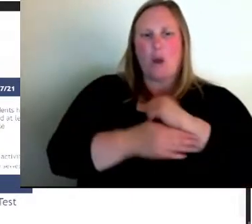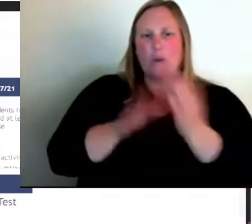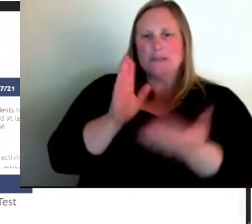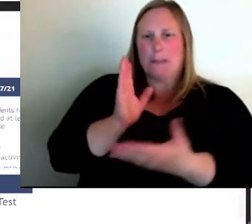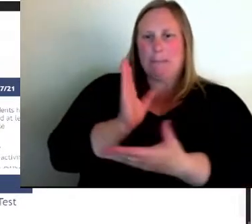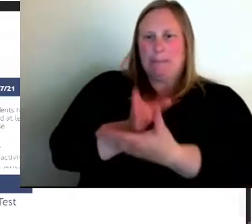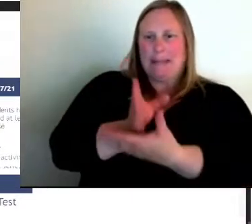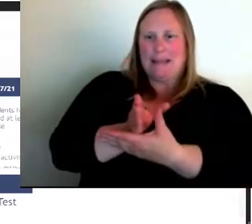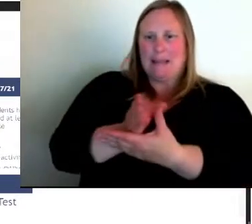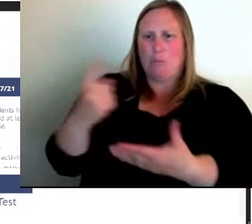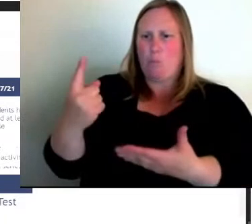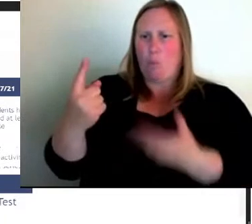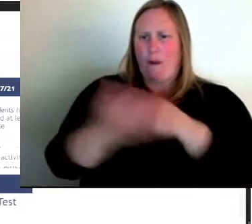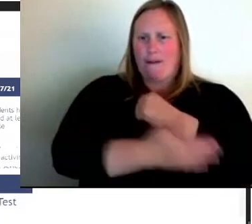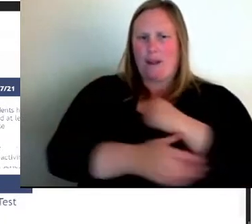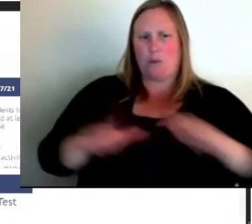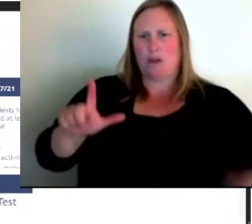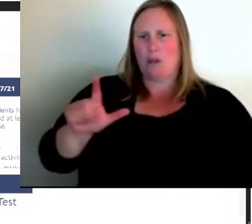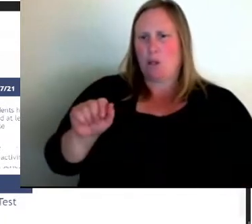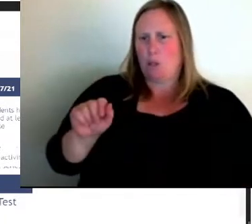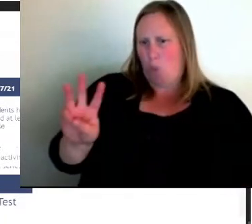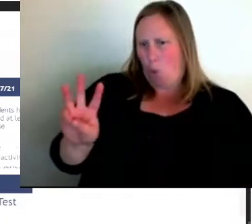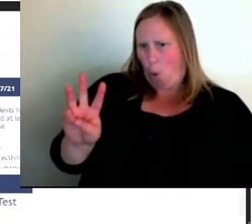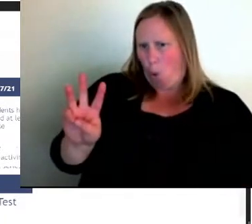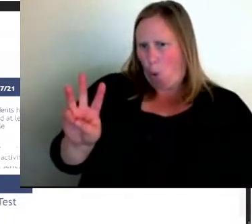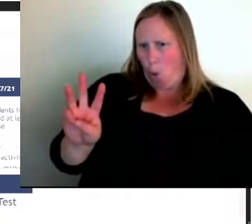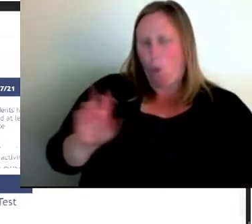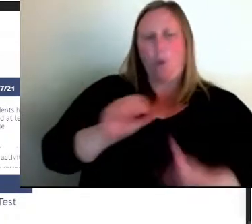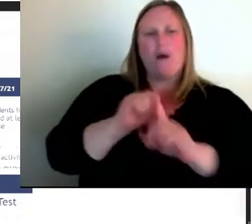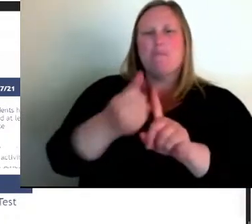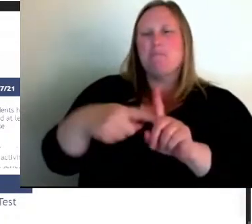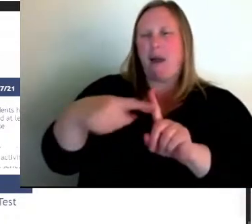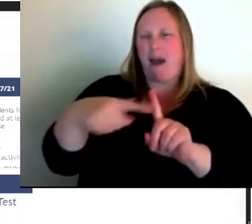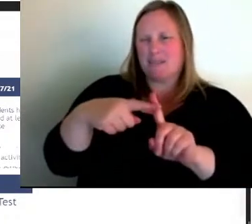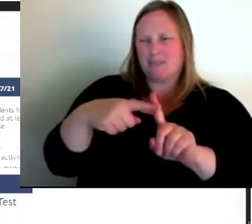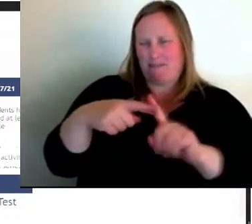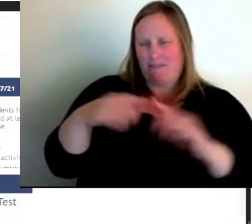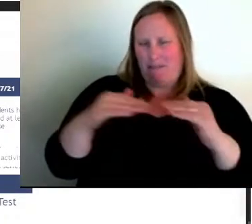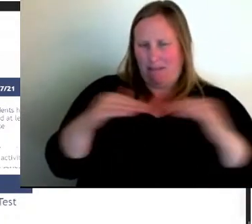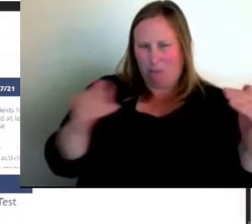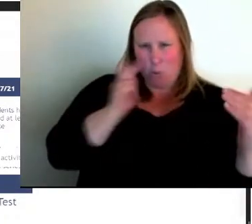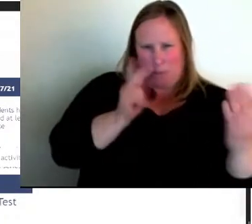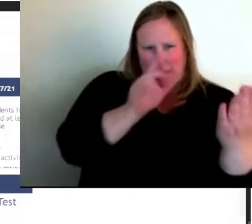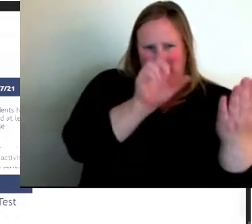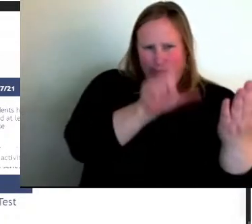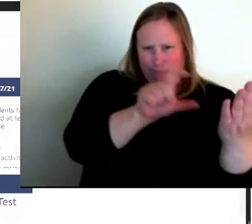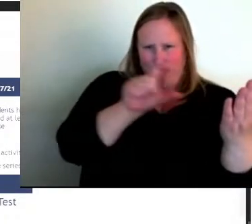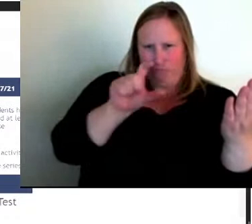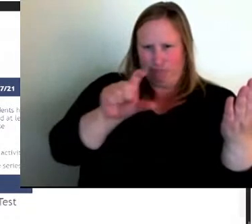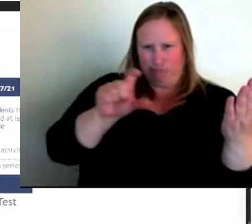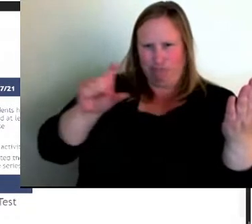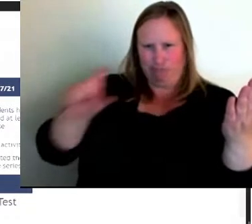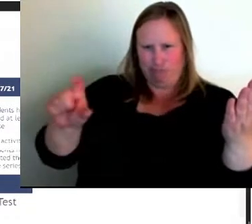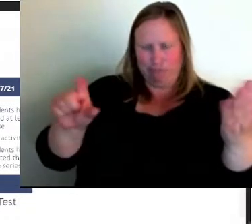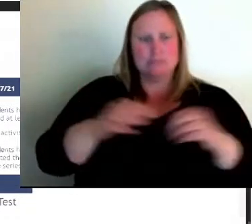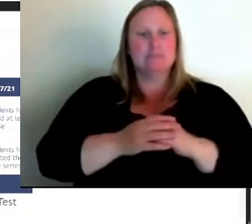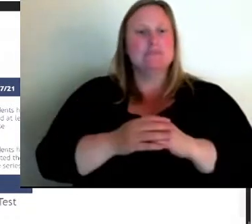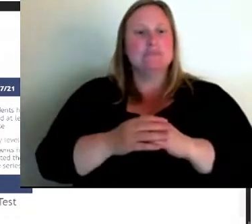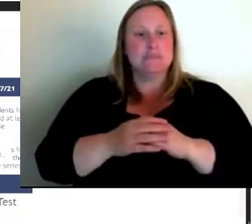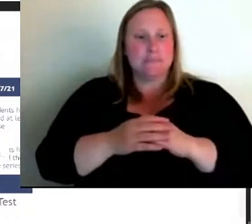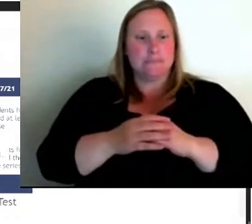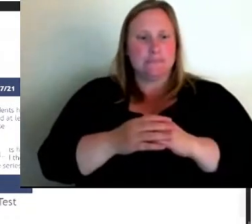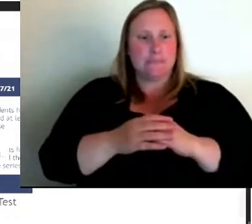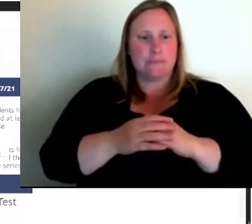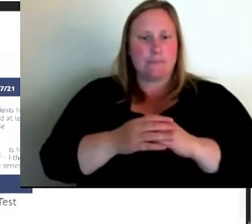moved into the low case activity level. And as I move across this, you'll notice that as with all of our other dashboards on the DHS